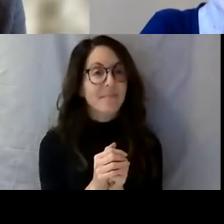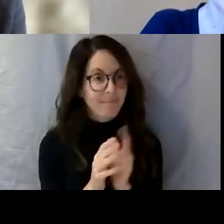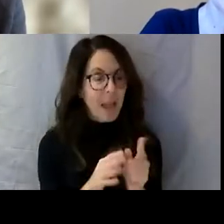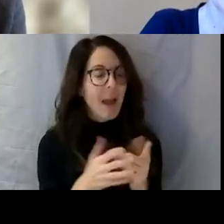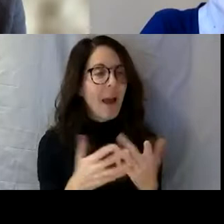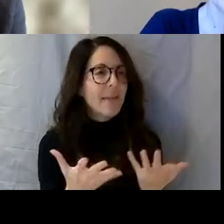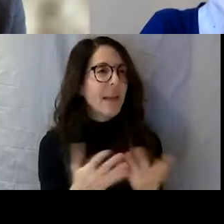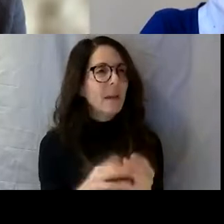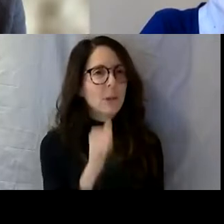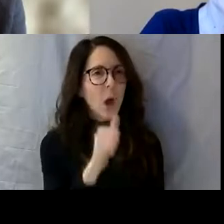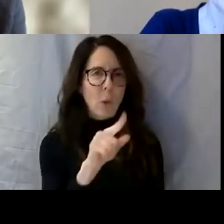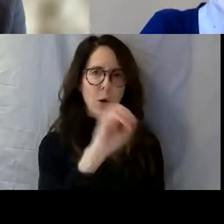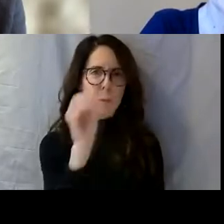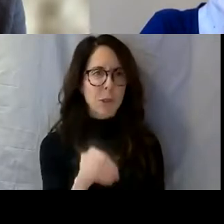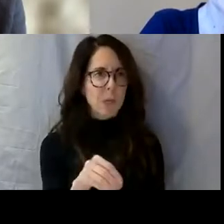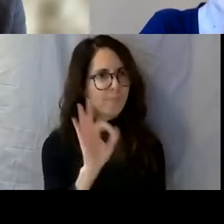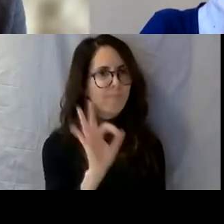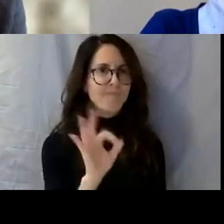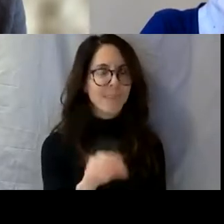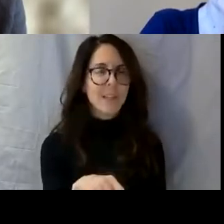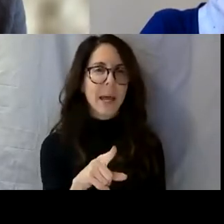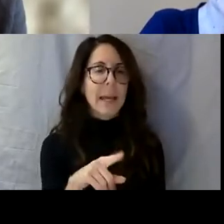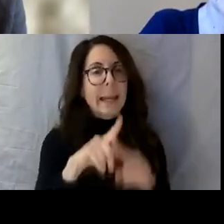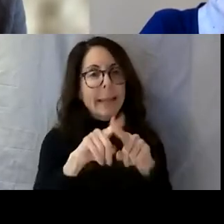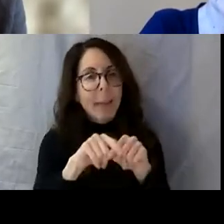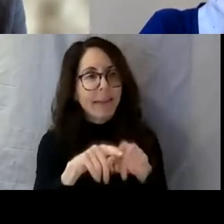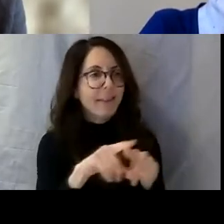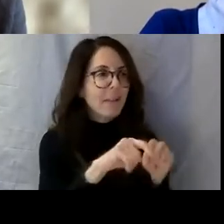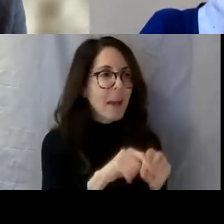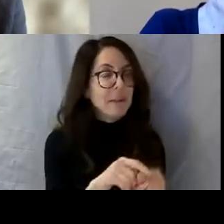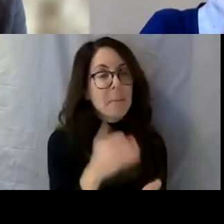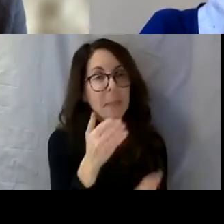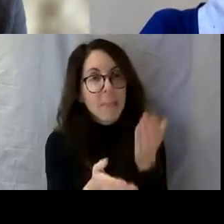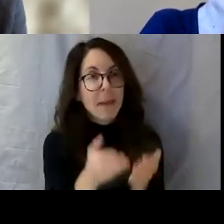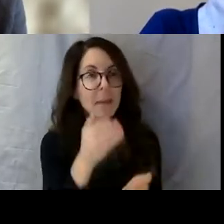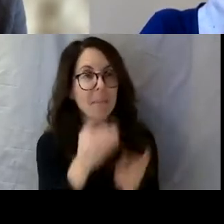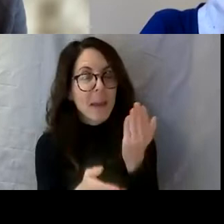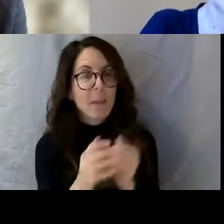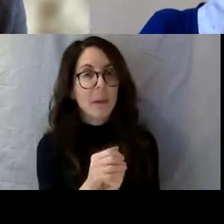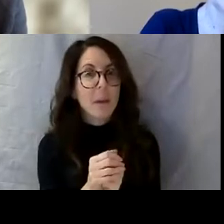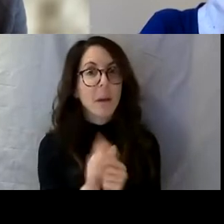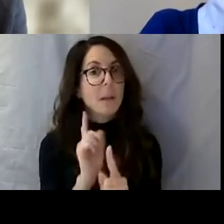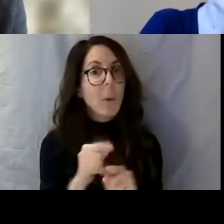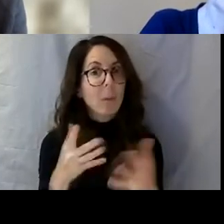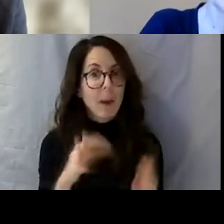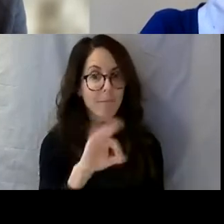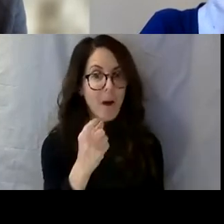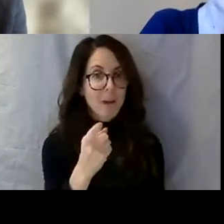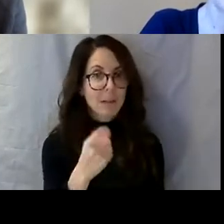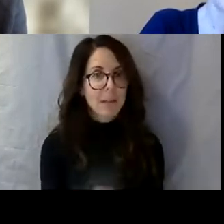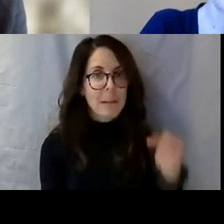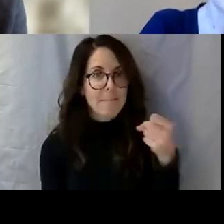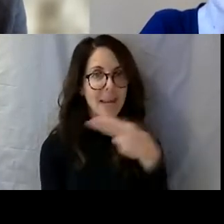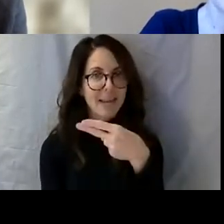probability and possibility rather than certainty. Bottom line, foxes are better than hedgehogs